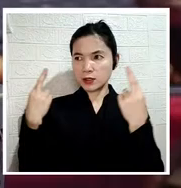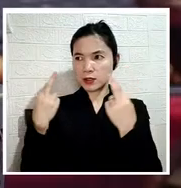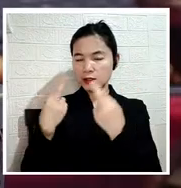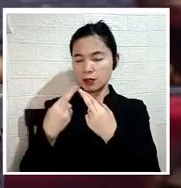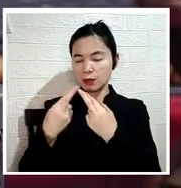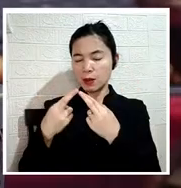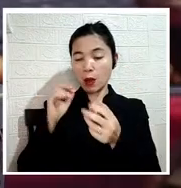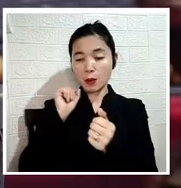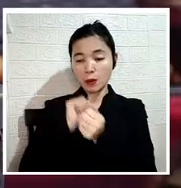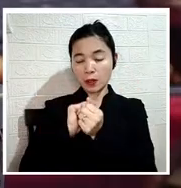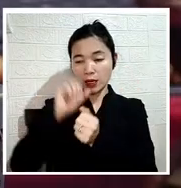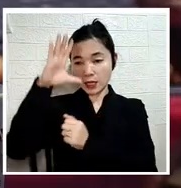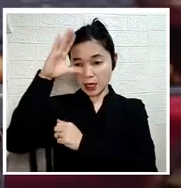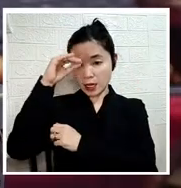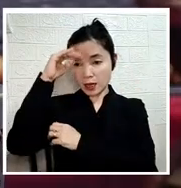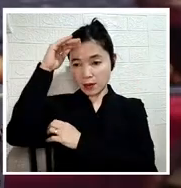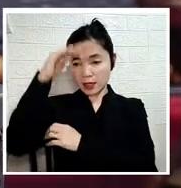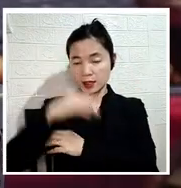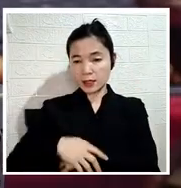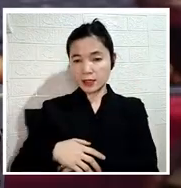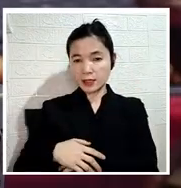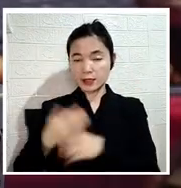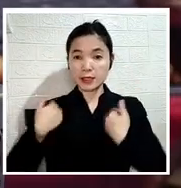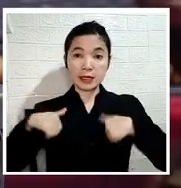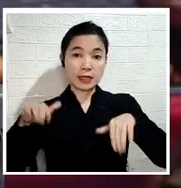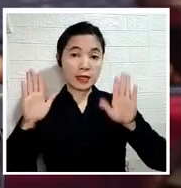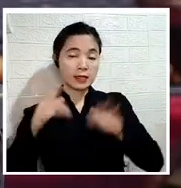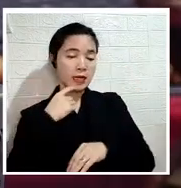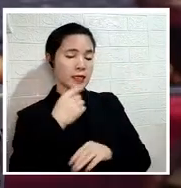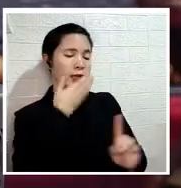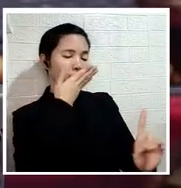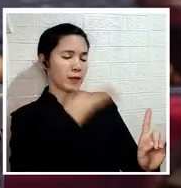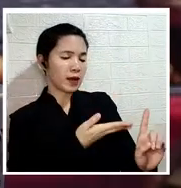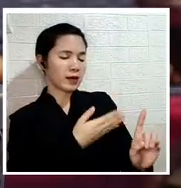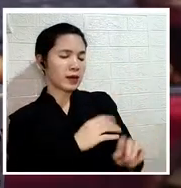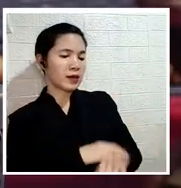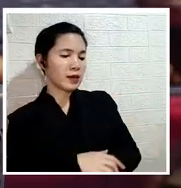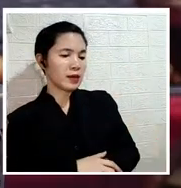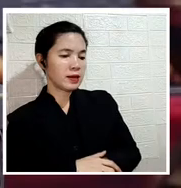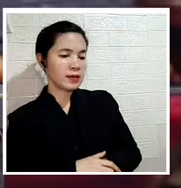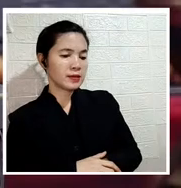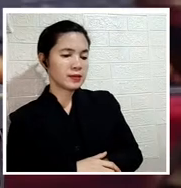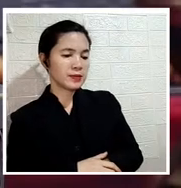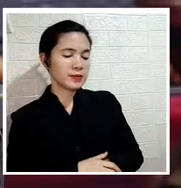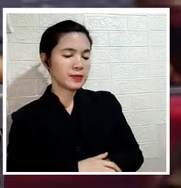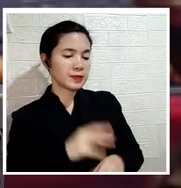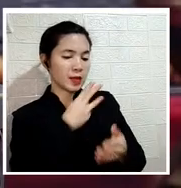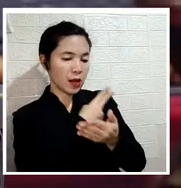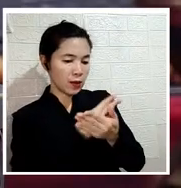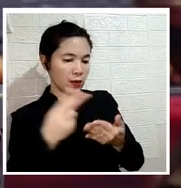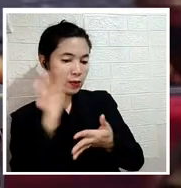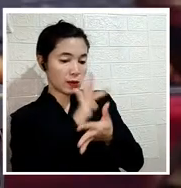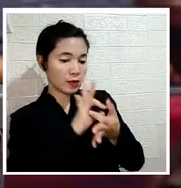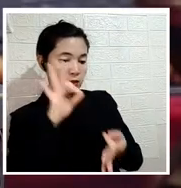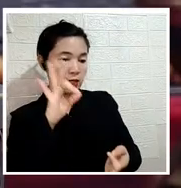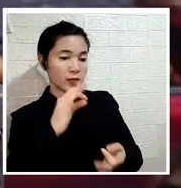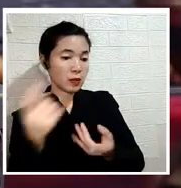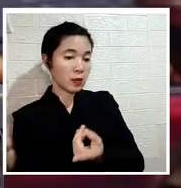man?" And the angel said to her in reply, "The Holy Spirit will come upon you,